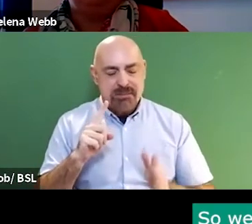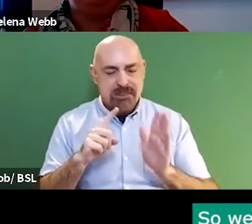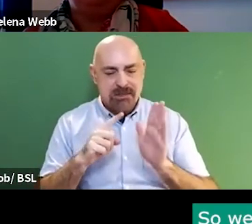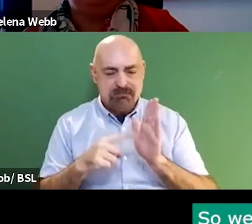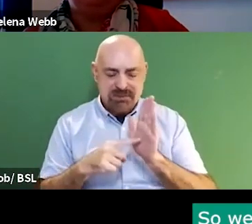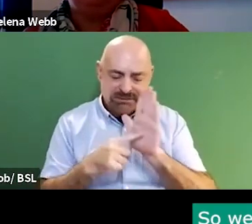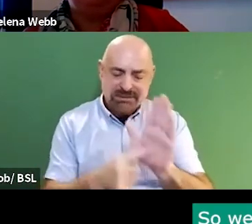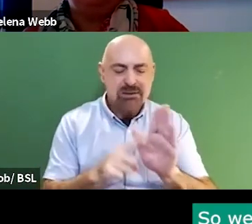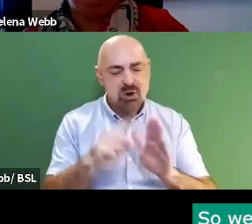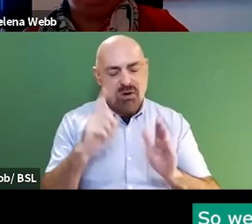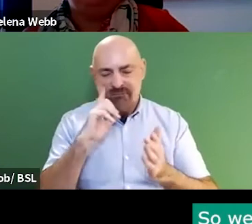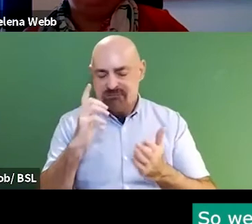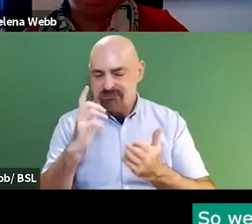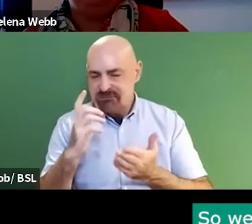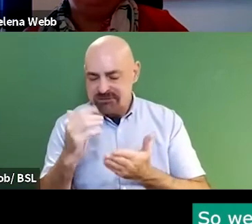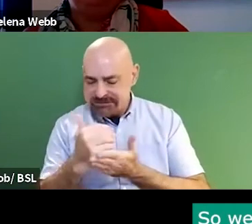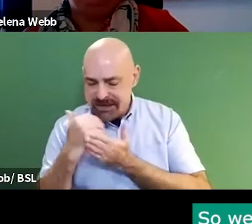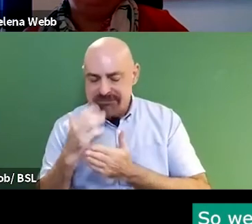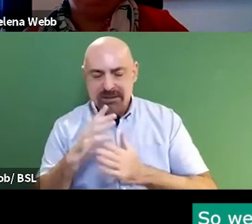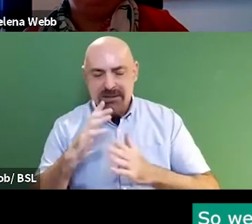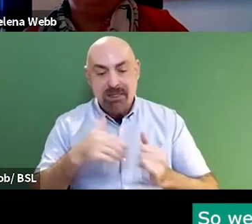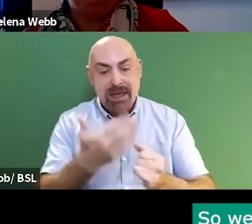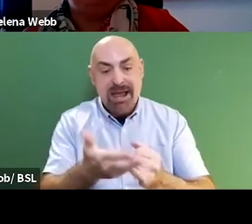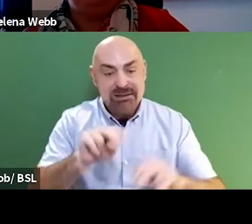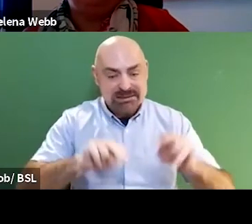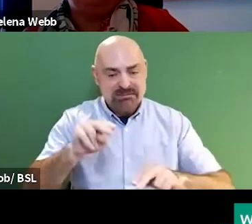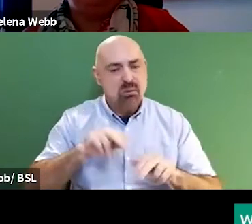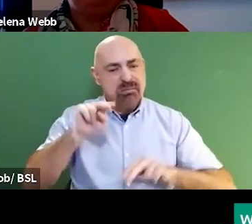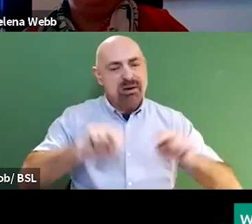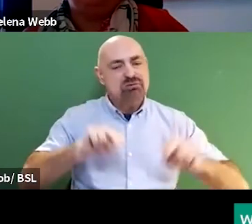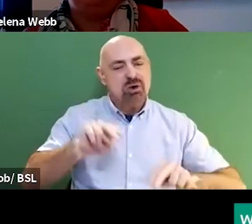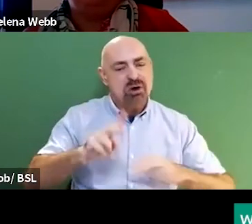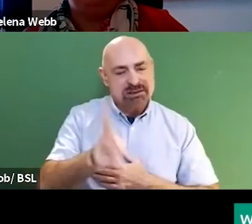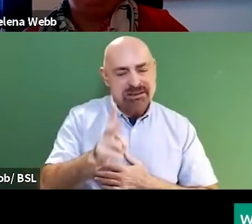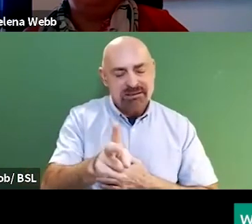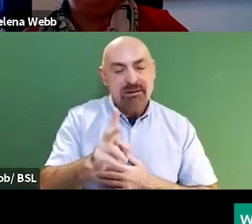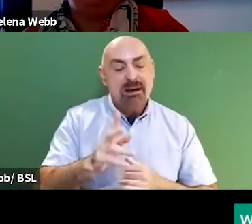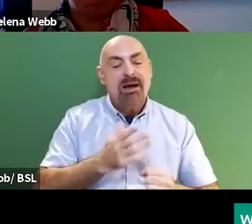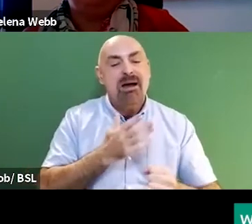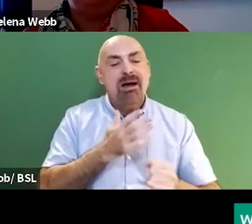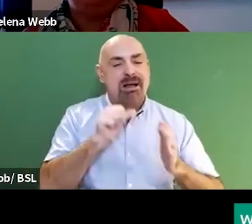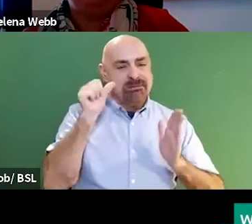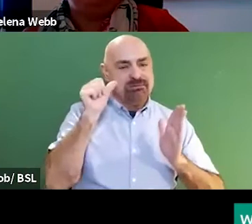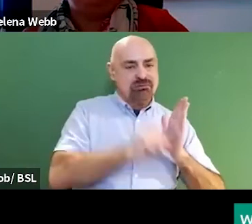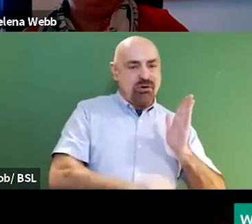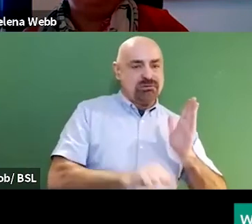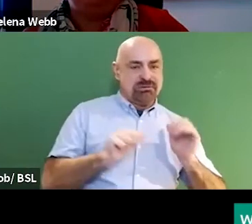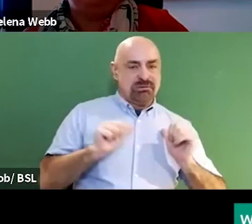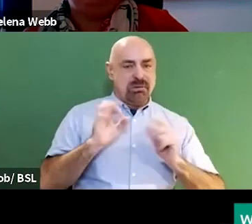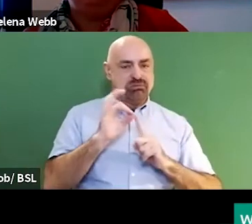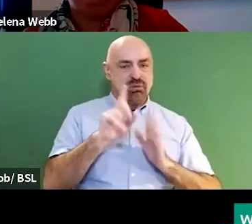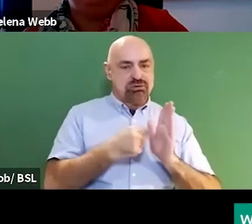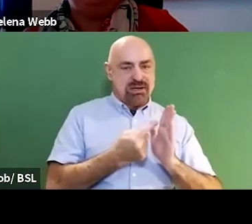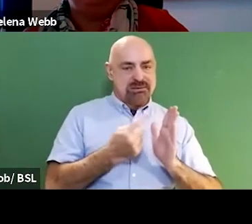So at the end of assessments, we measure that. And we, right at the beginning, really, as part of the project management, as I